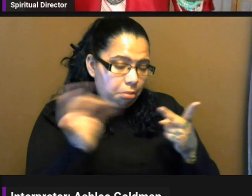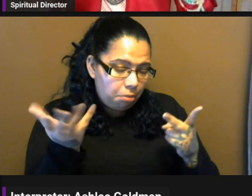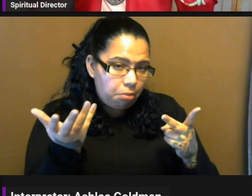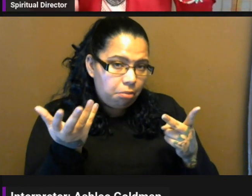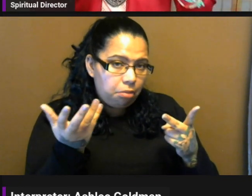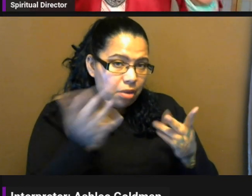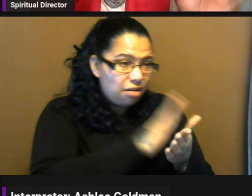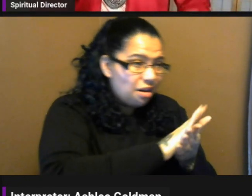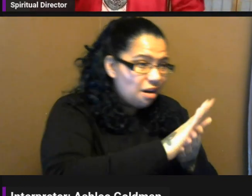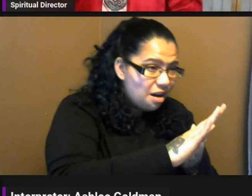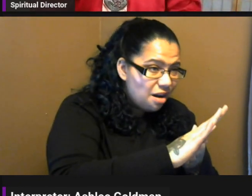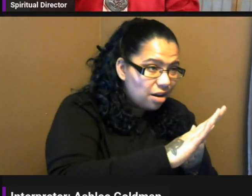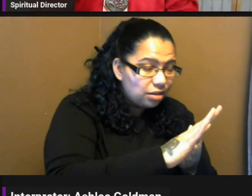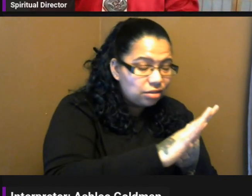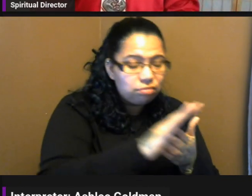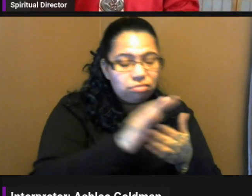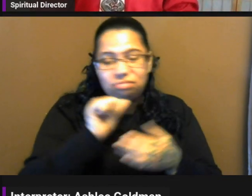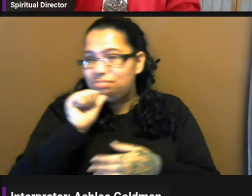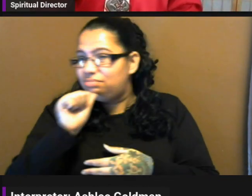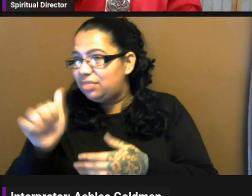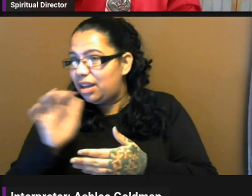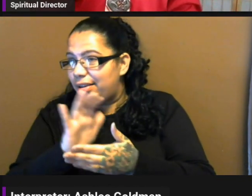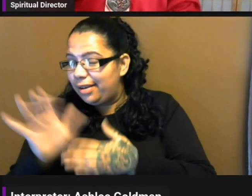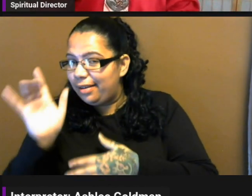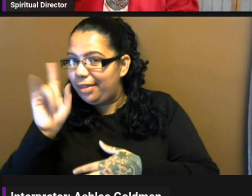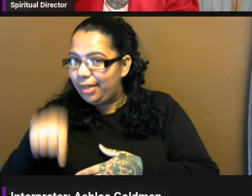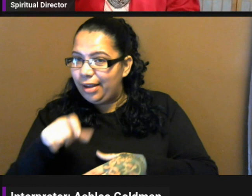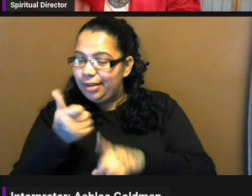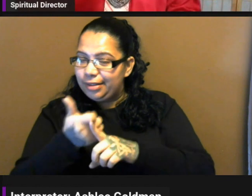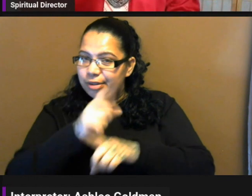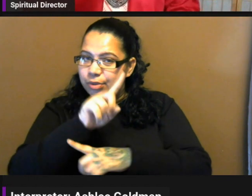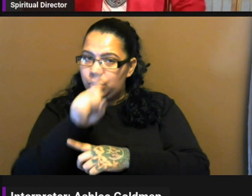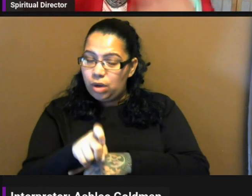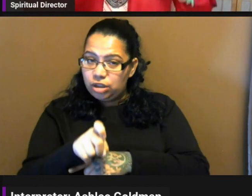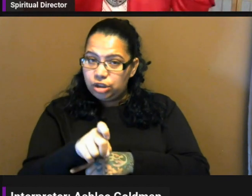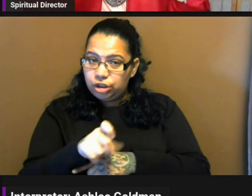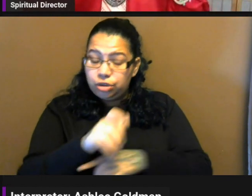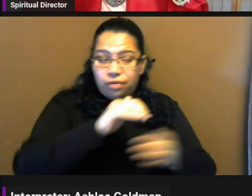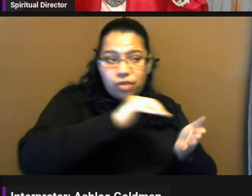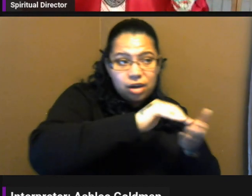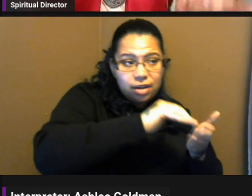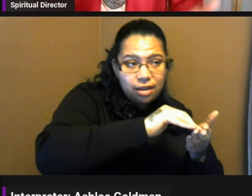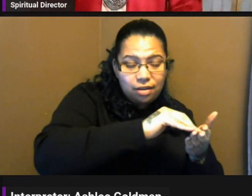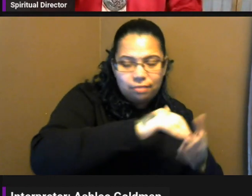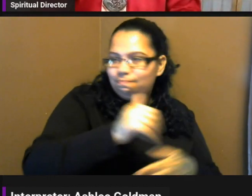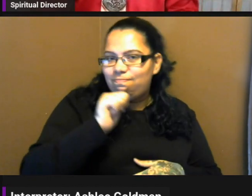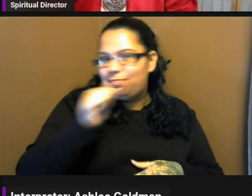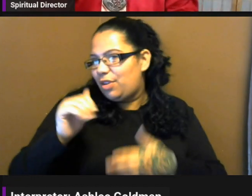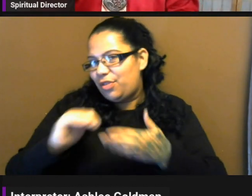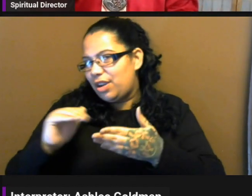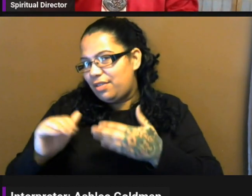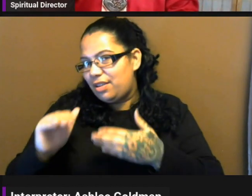be kind or not to be kind, that is the question. To be forgiving or not